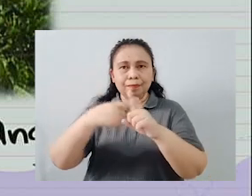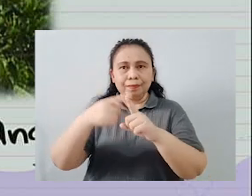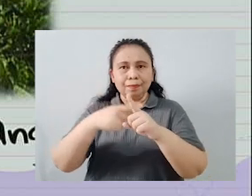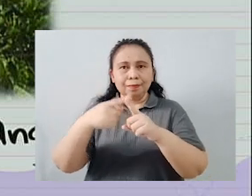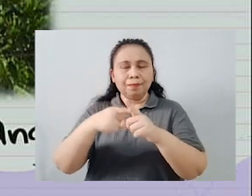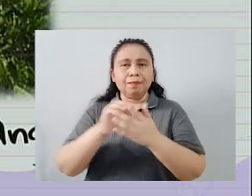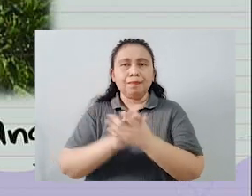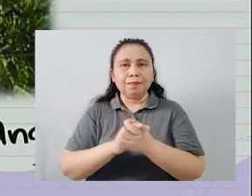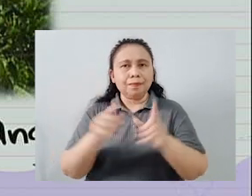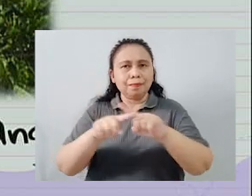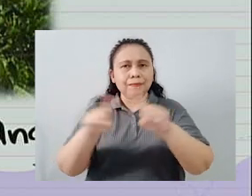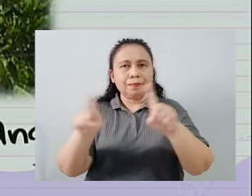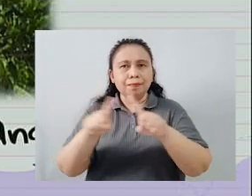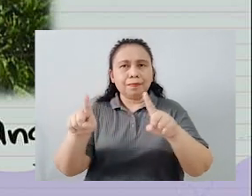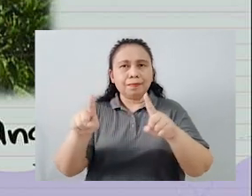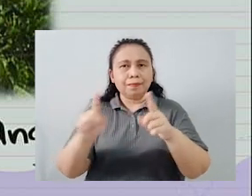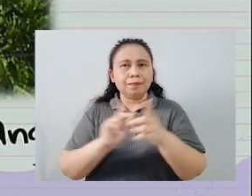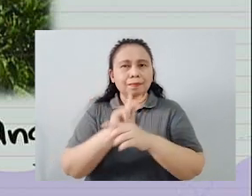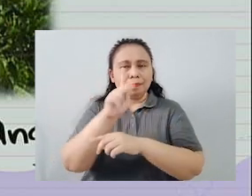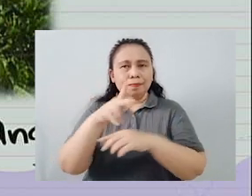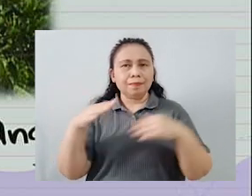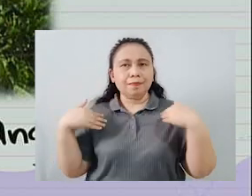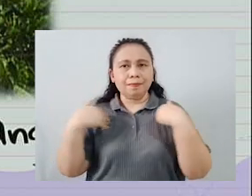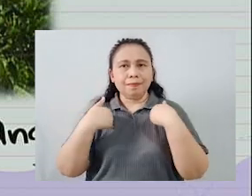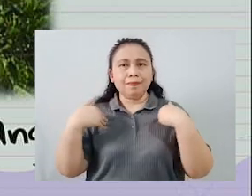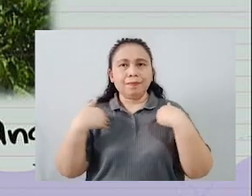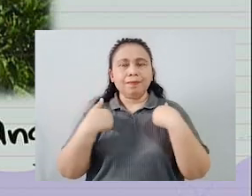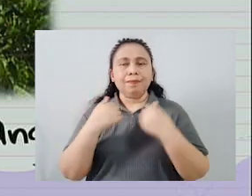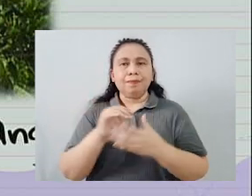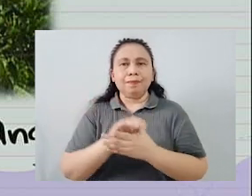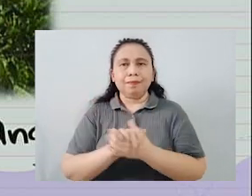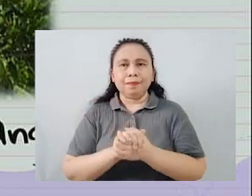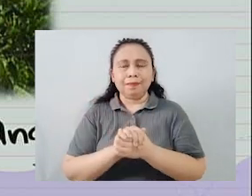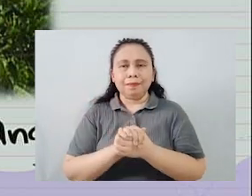spots, and diverse plant and animal species.